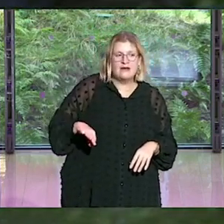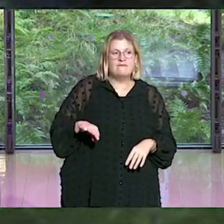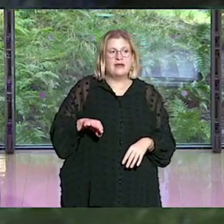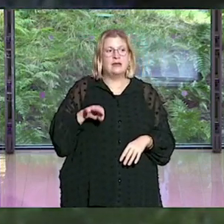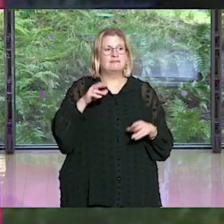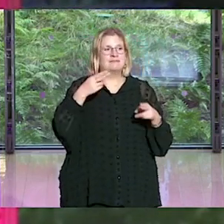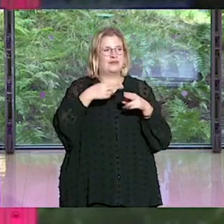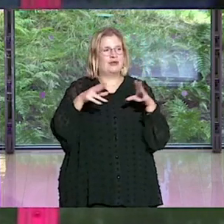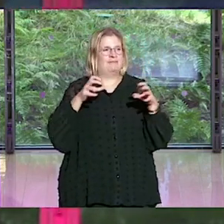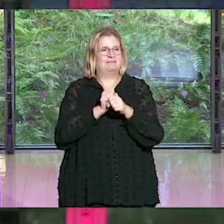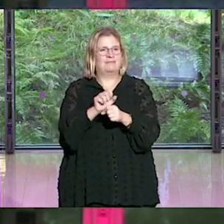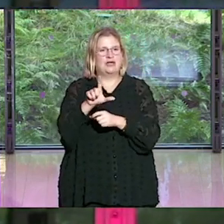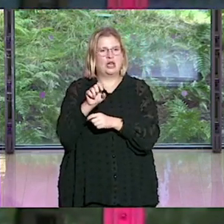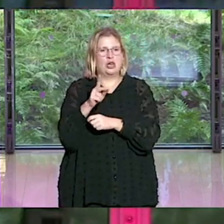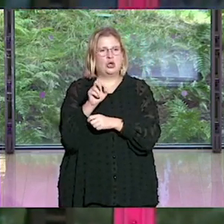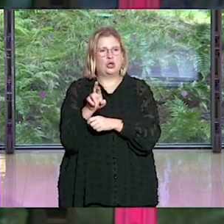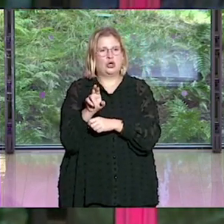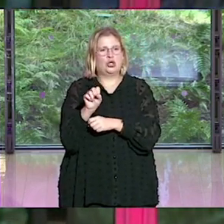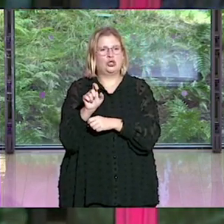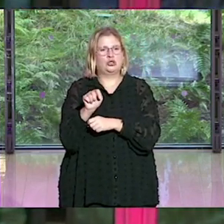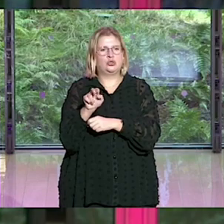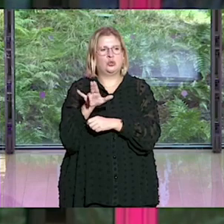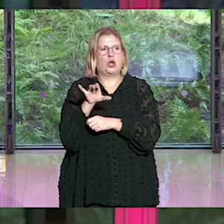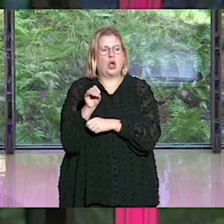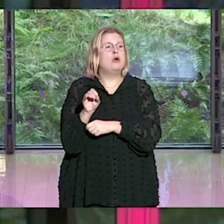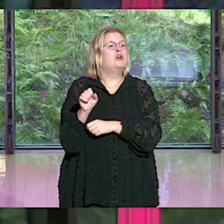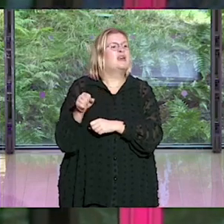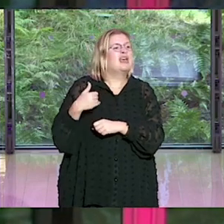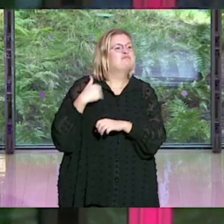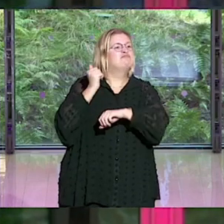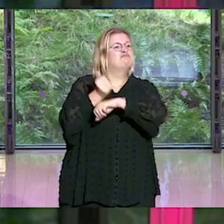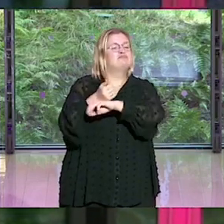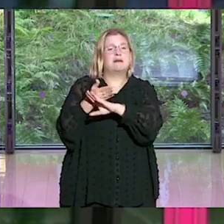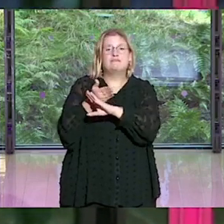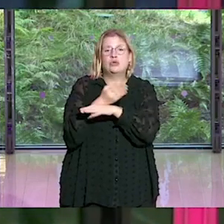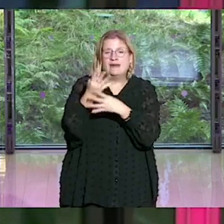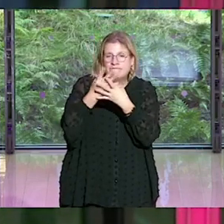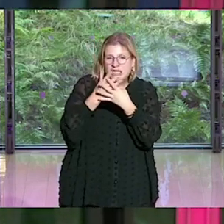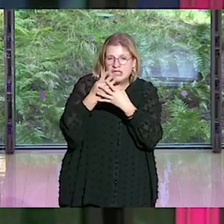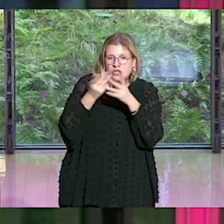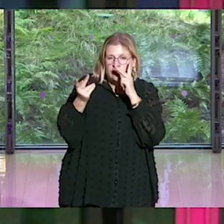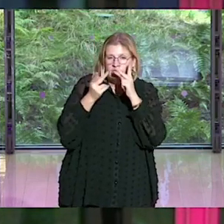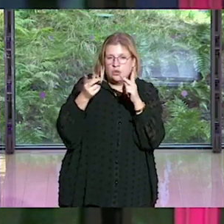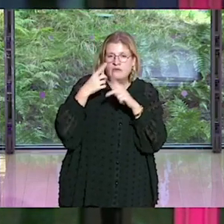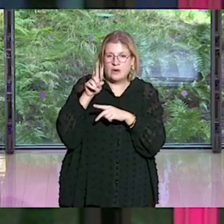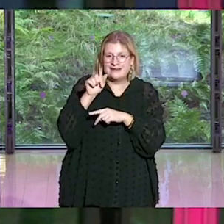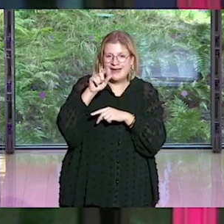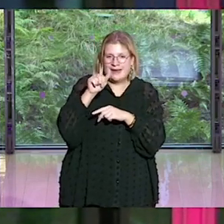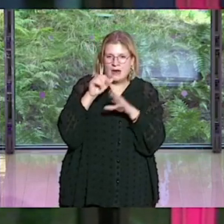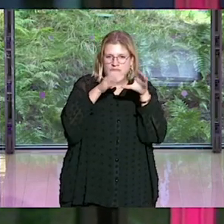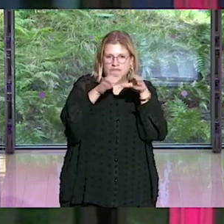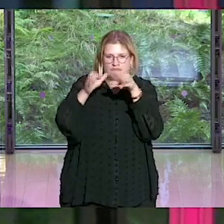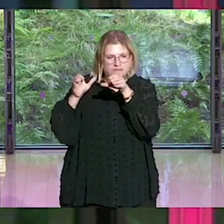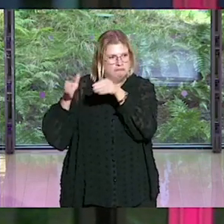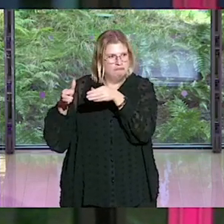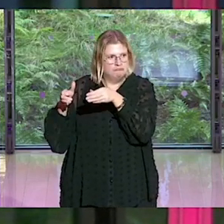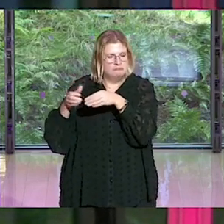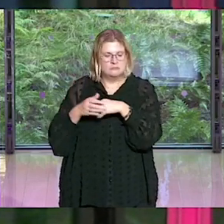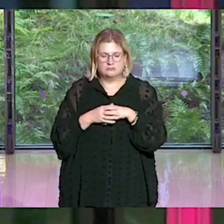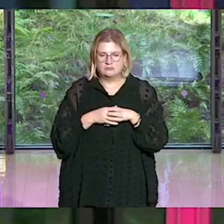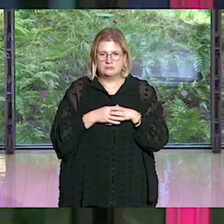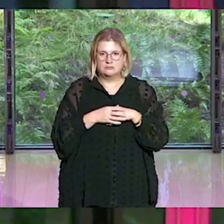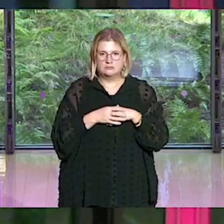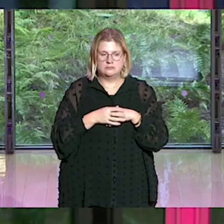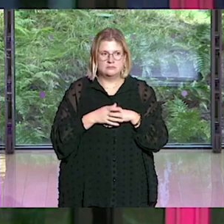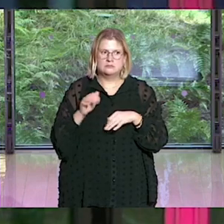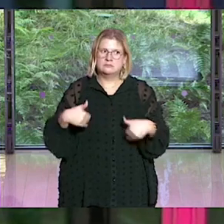Looker Studio is that we can create our own pre-filtered views of our data sets. So